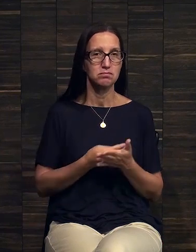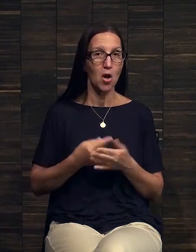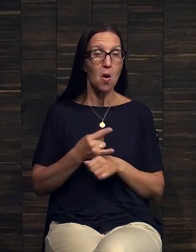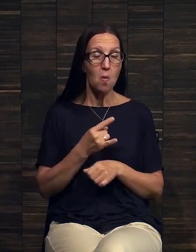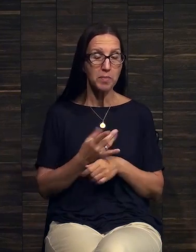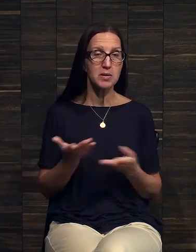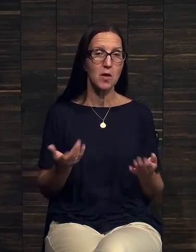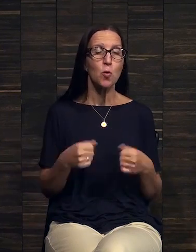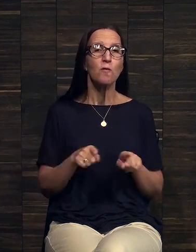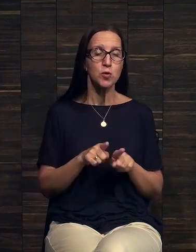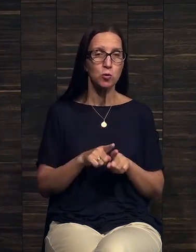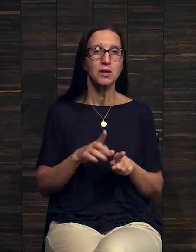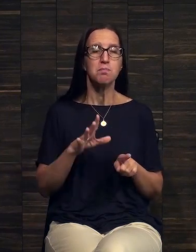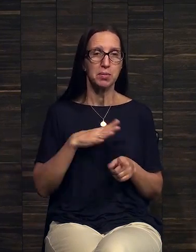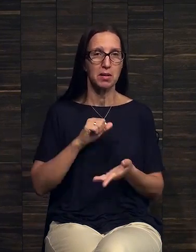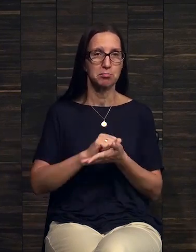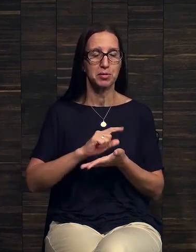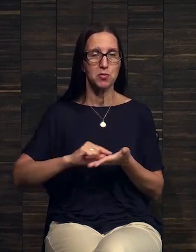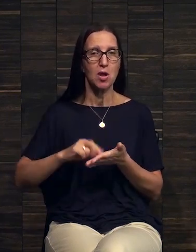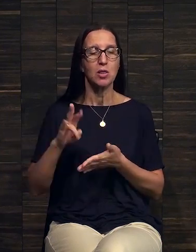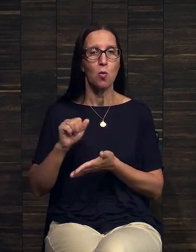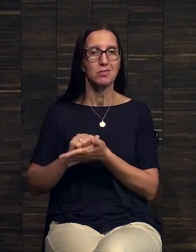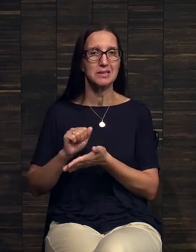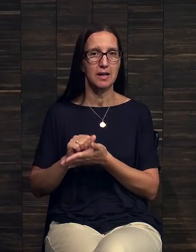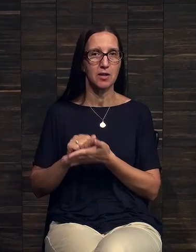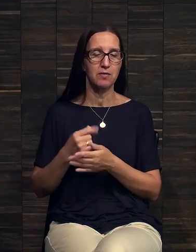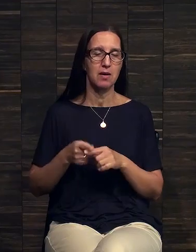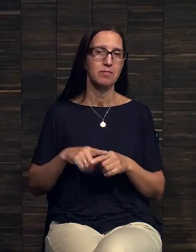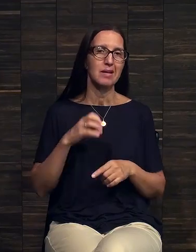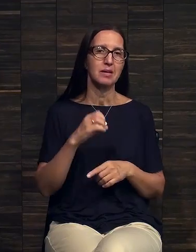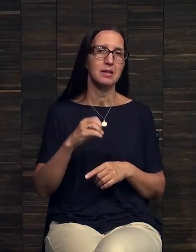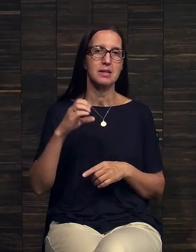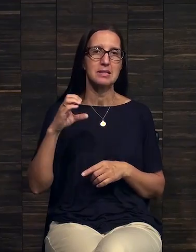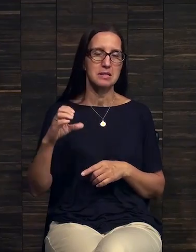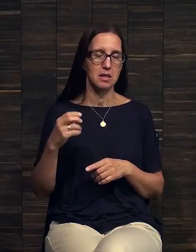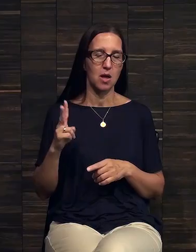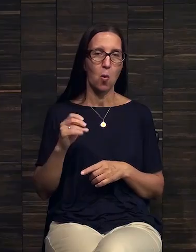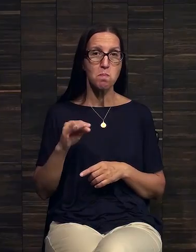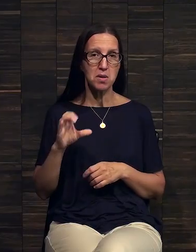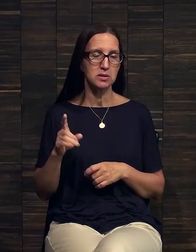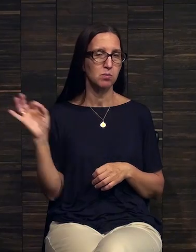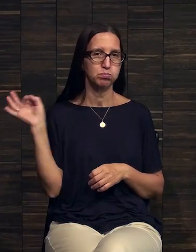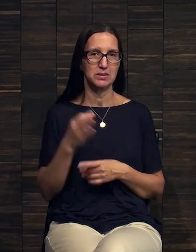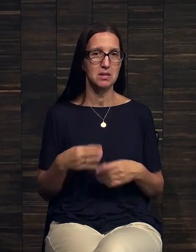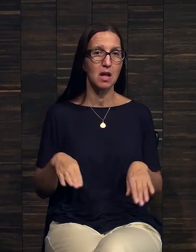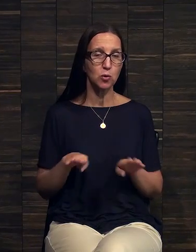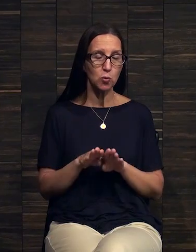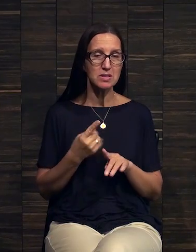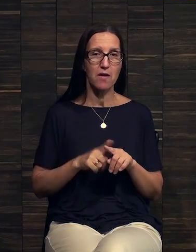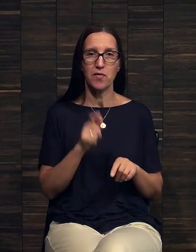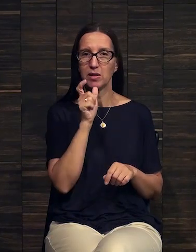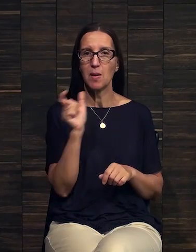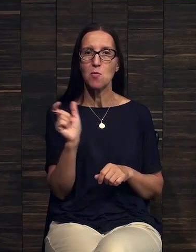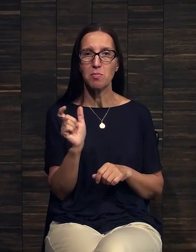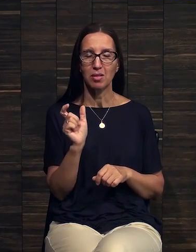this comic, but it was reprinted. But EC Comics Publishing House unfortunately